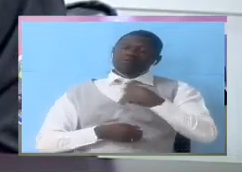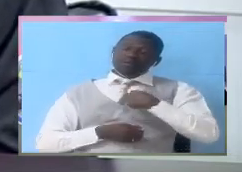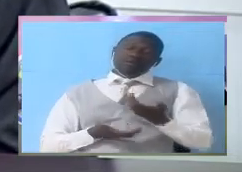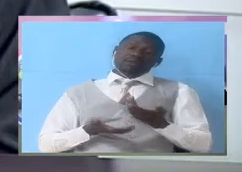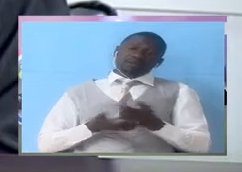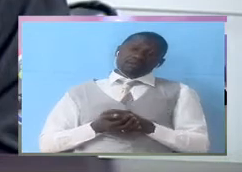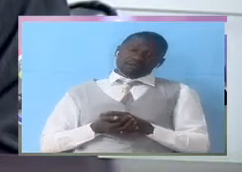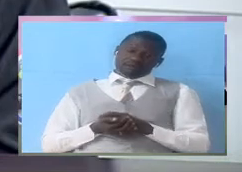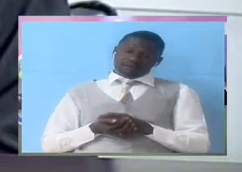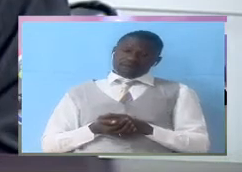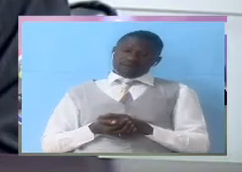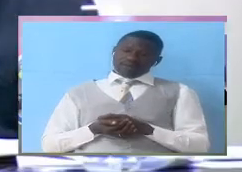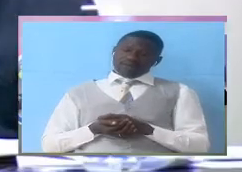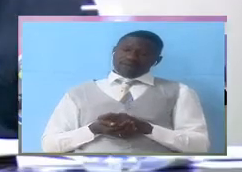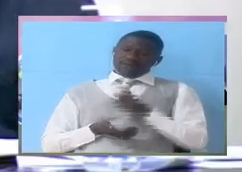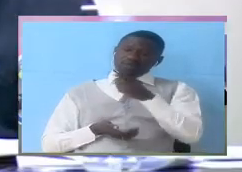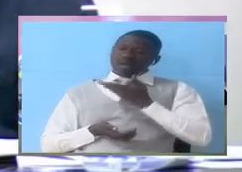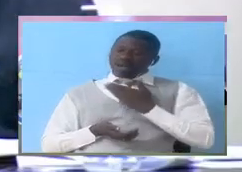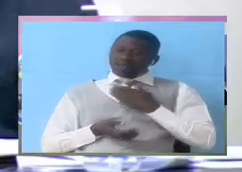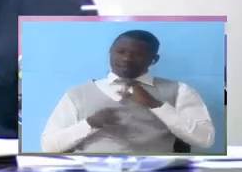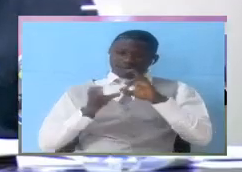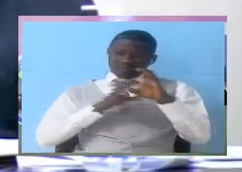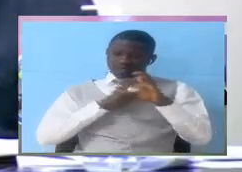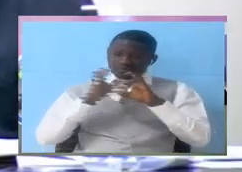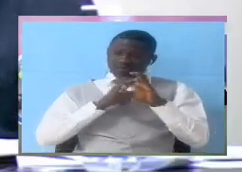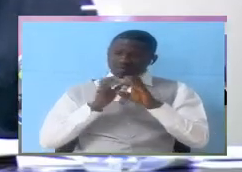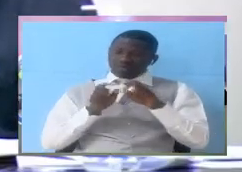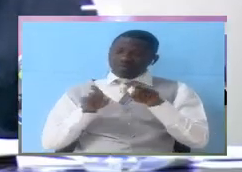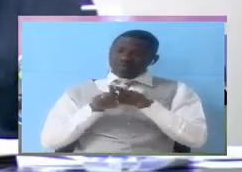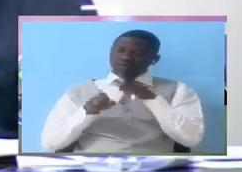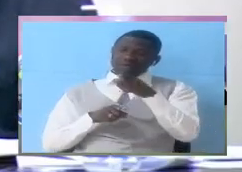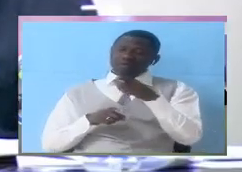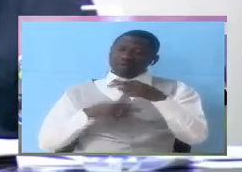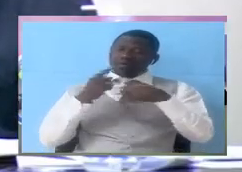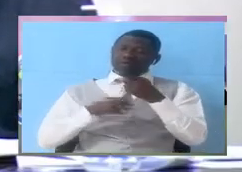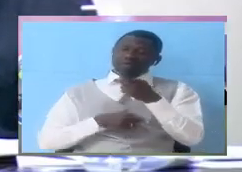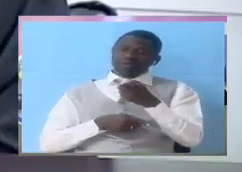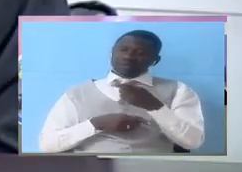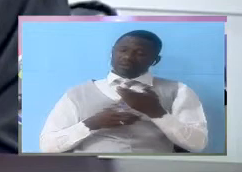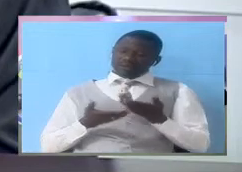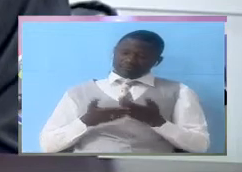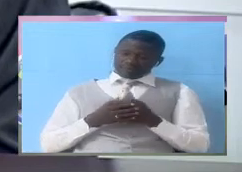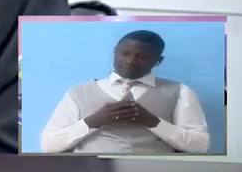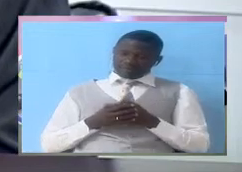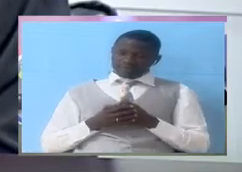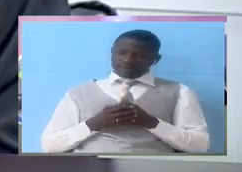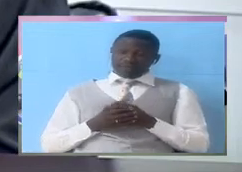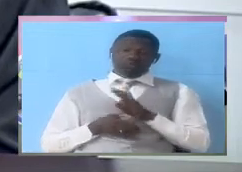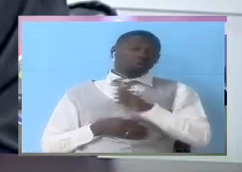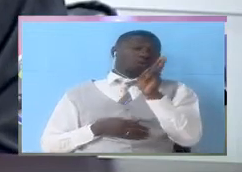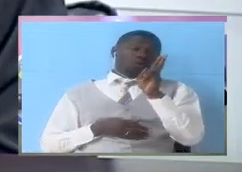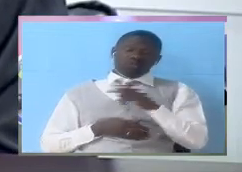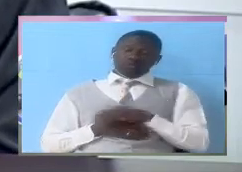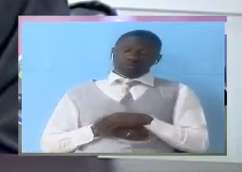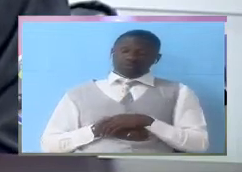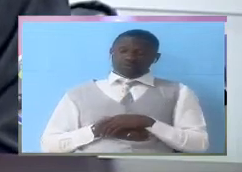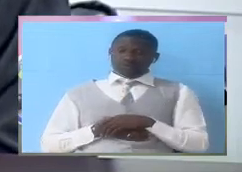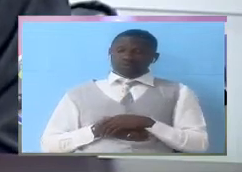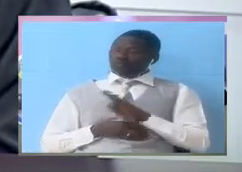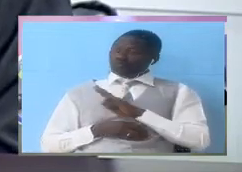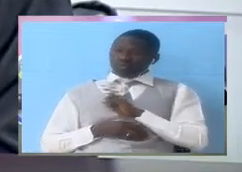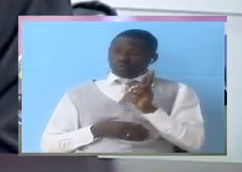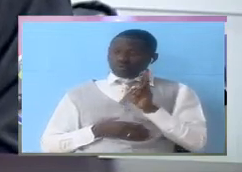Did you have this is why. Did you have a conversation with him about this? No. Am nga ben waxtan wo sheikh ak mom lu aju ci mbir mom. Edit.